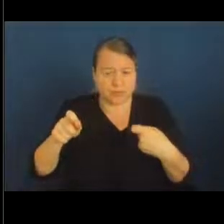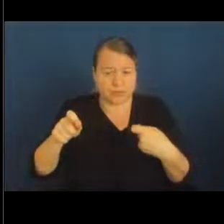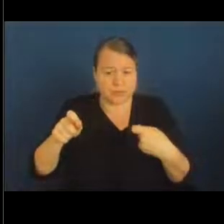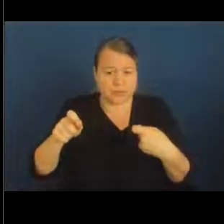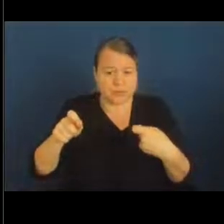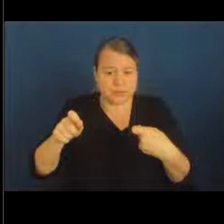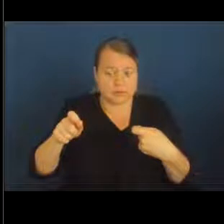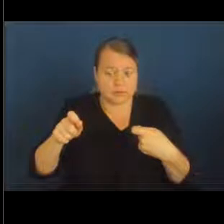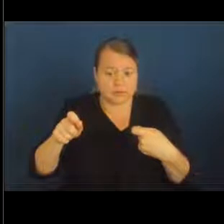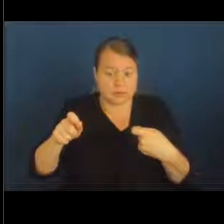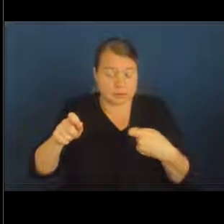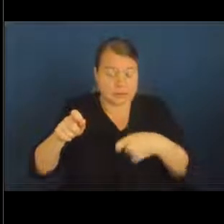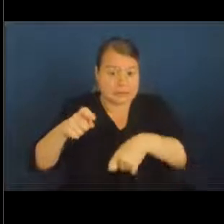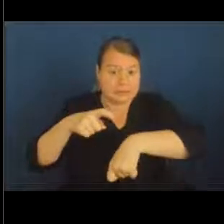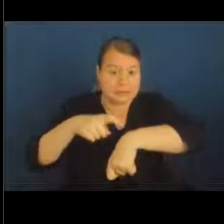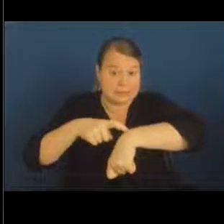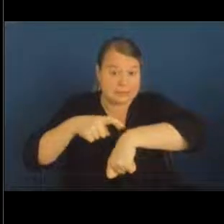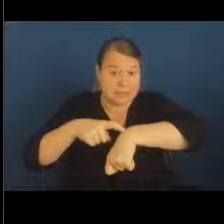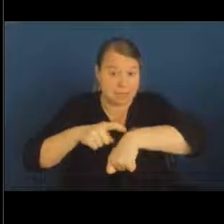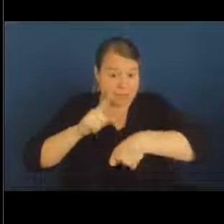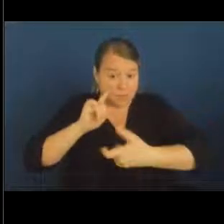timing been determined for that?